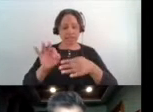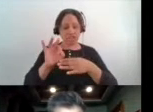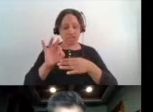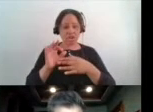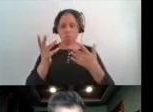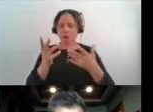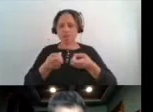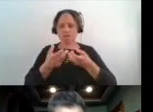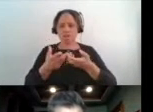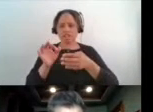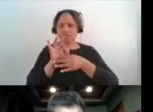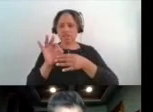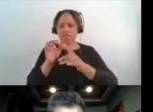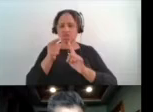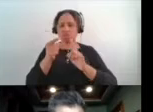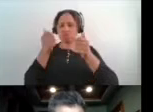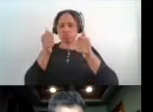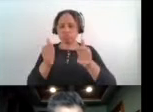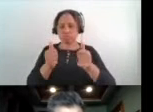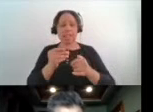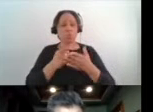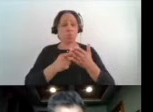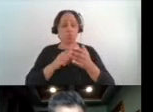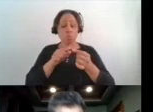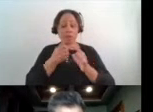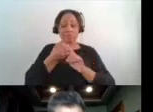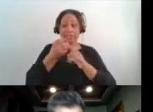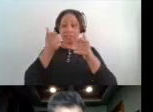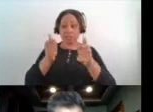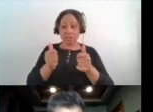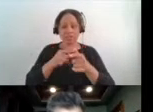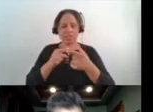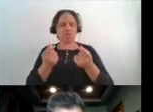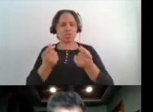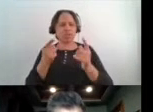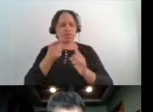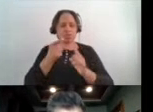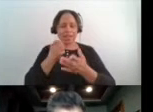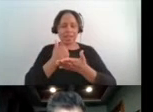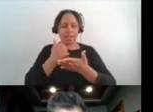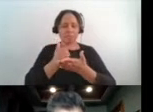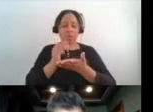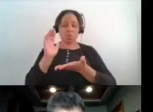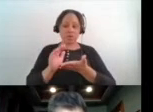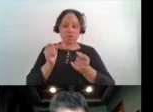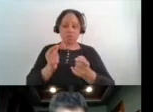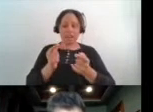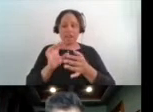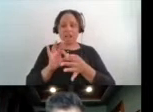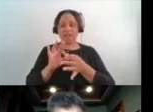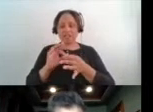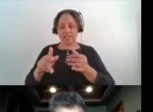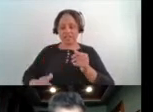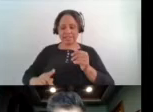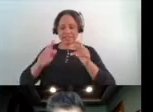down, and when it starts to go down, what can you do to help reduce the rate of progression of kidney dysfunction? What can you do to keep your kidneys